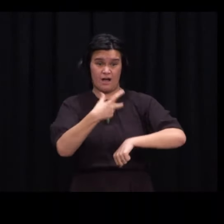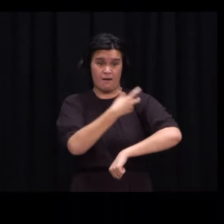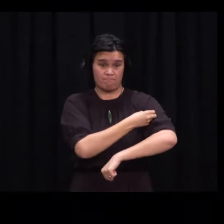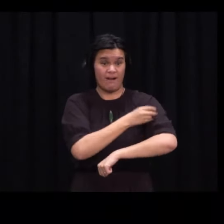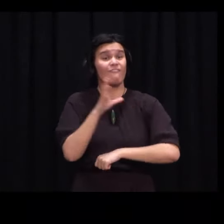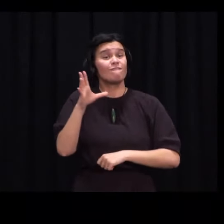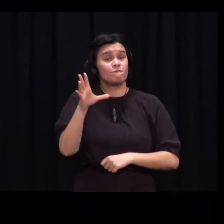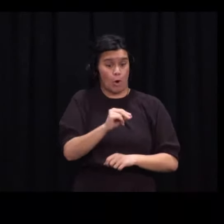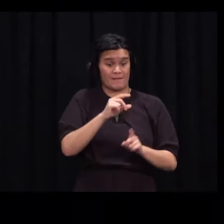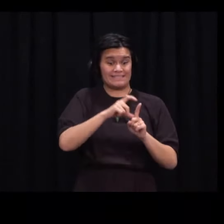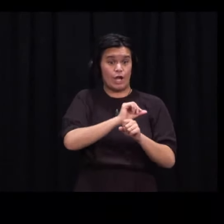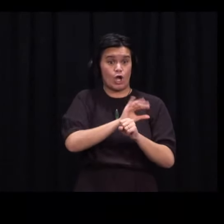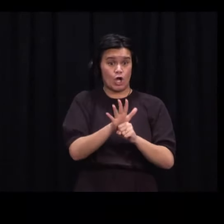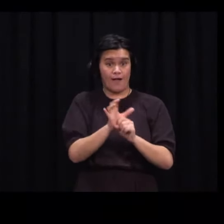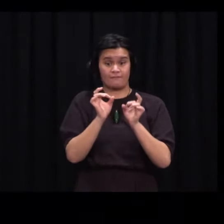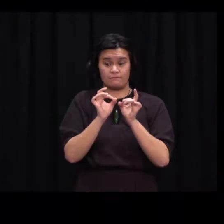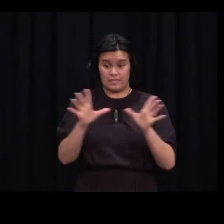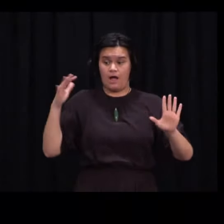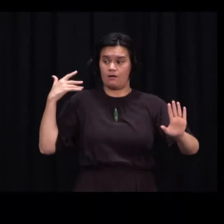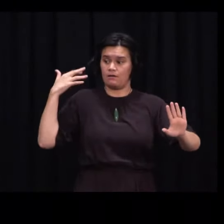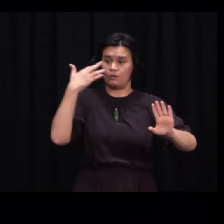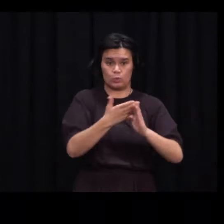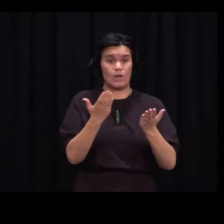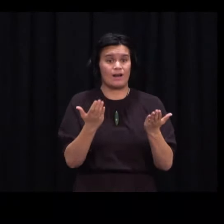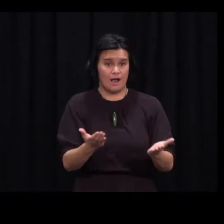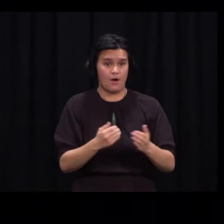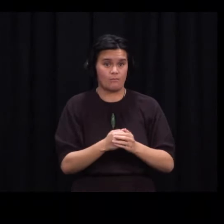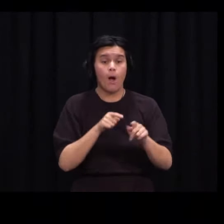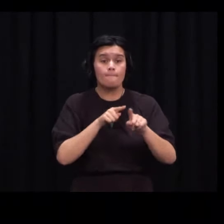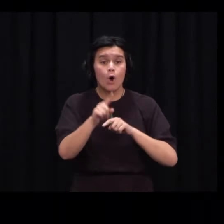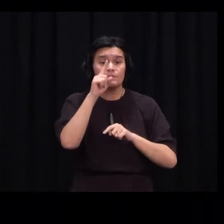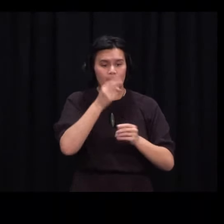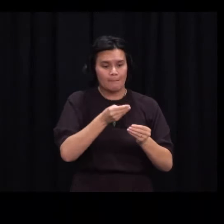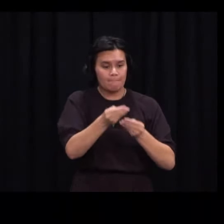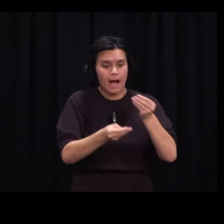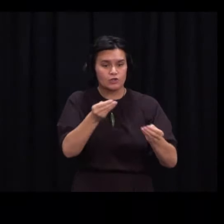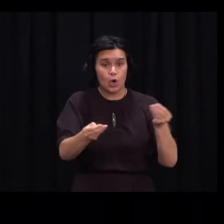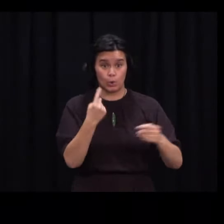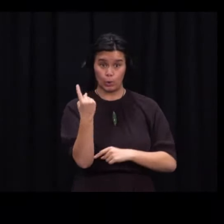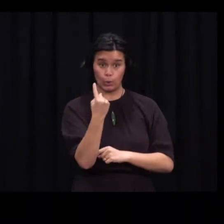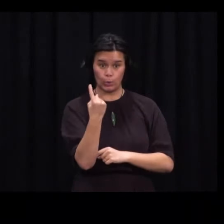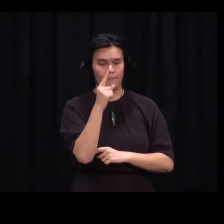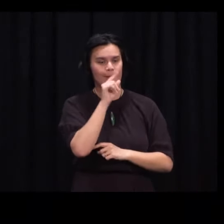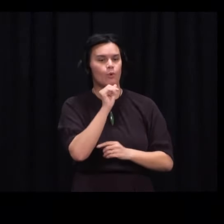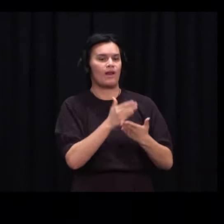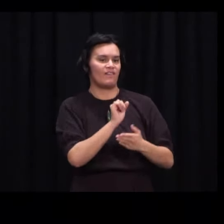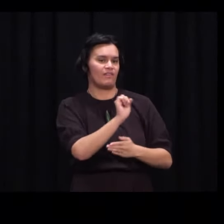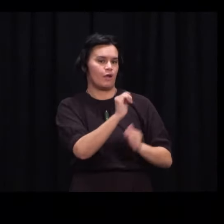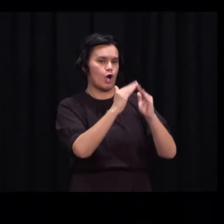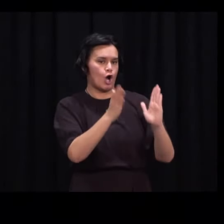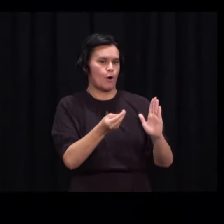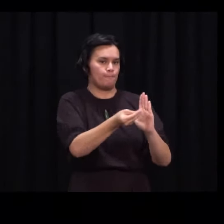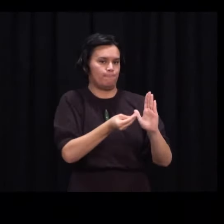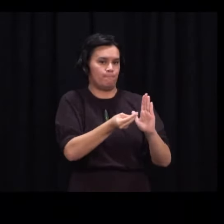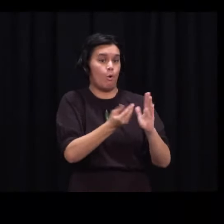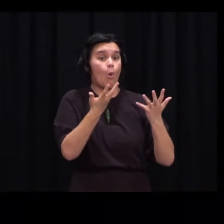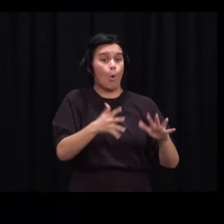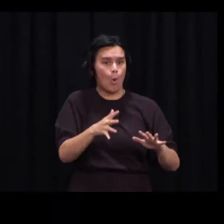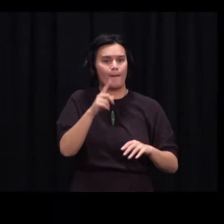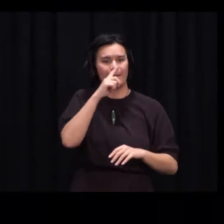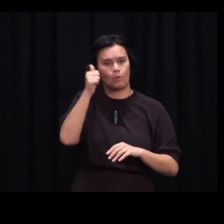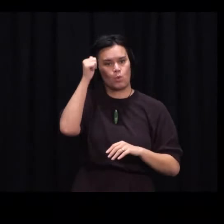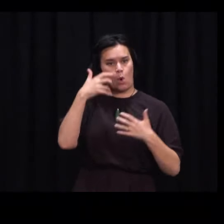been household or known contacts of existing cases. And we are confident, as has been conveyed to us from the local public health